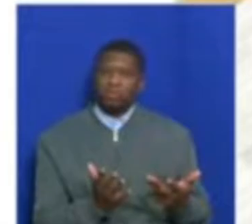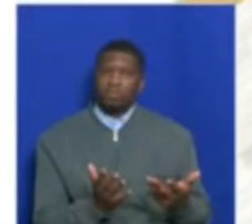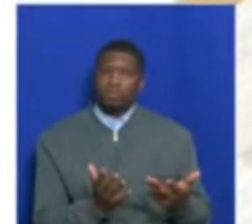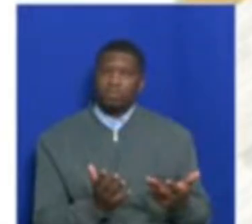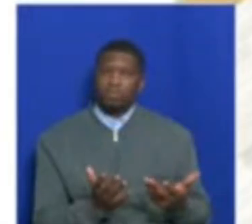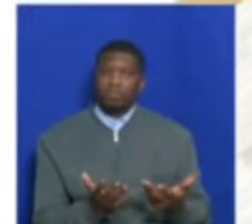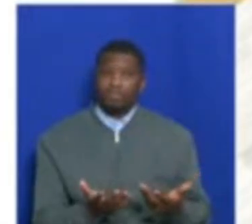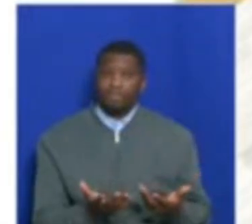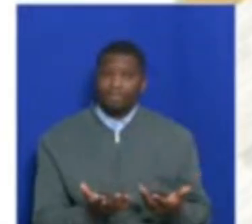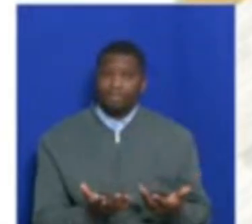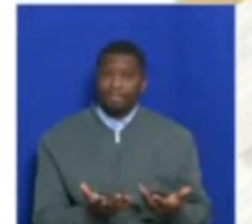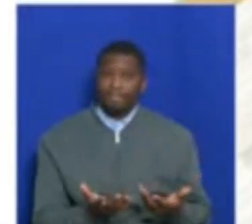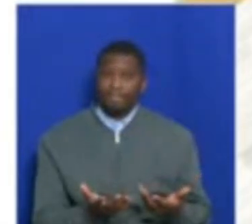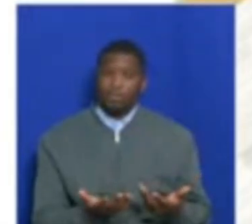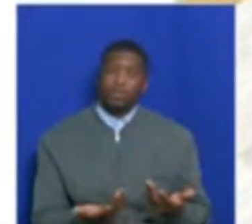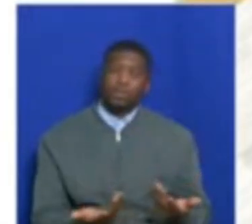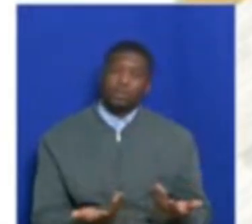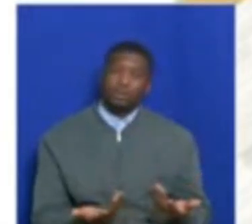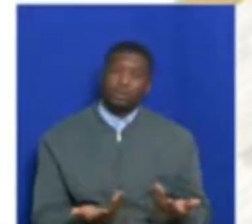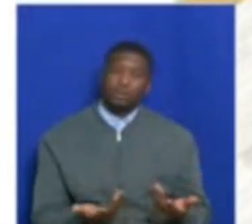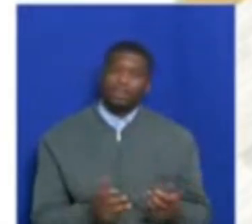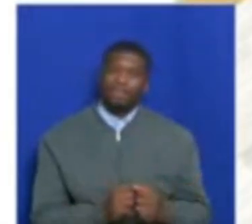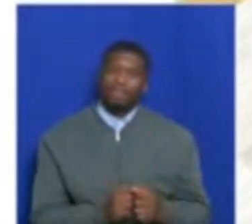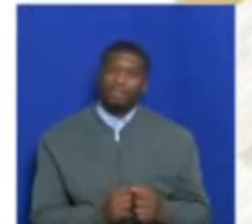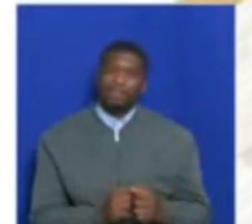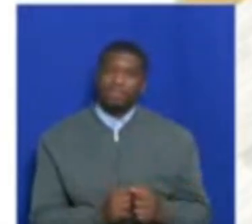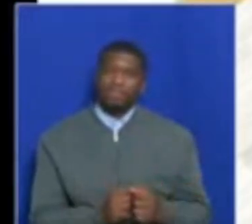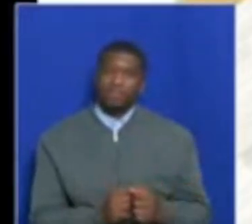who wanted to know what he was doing there.